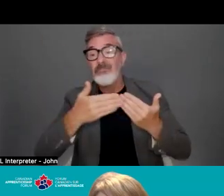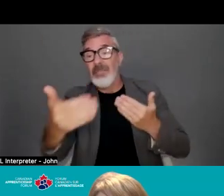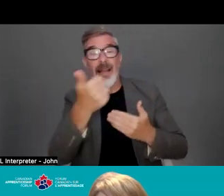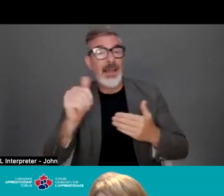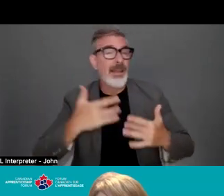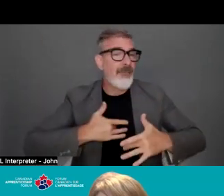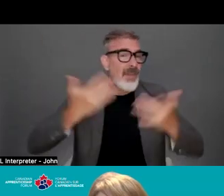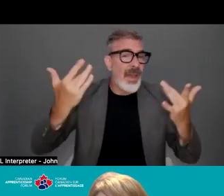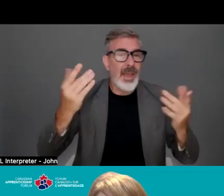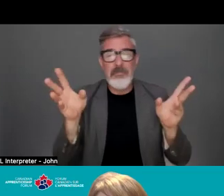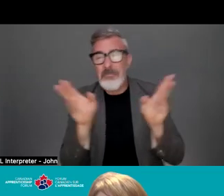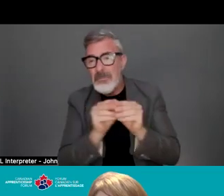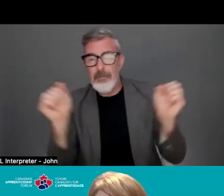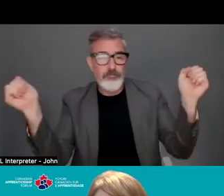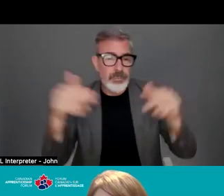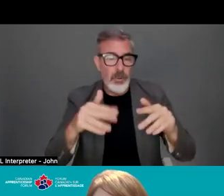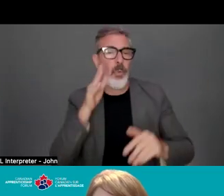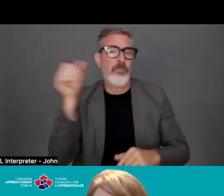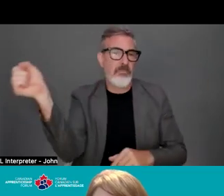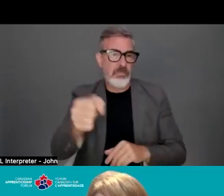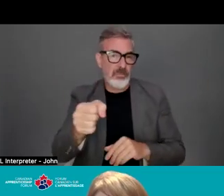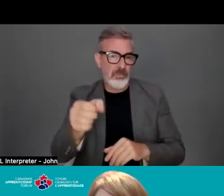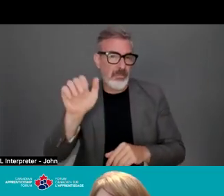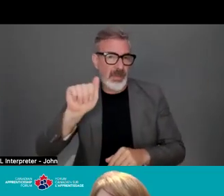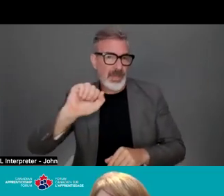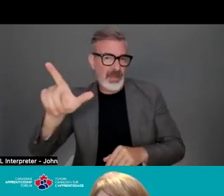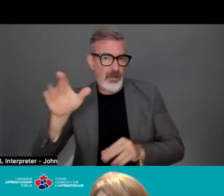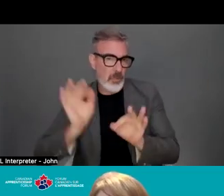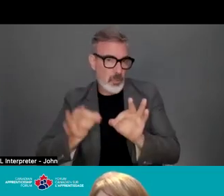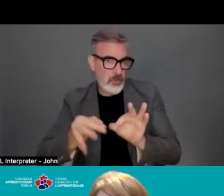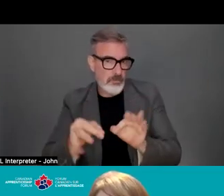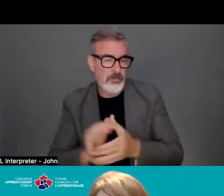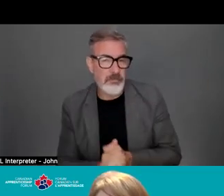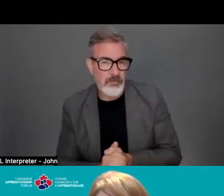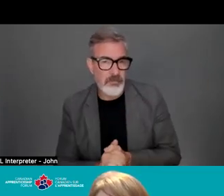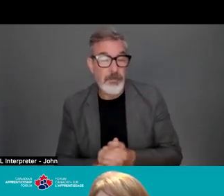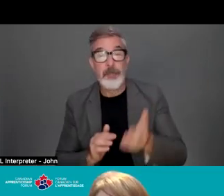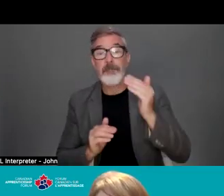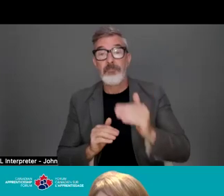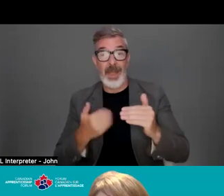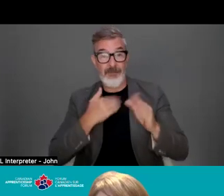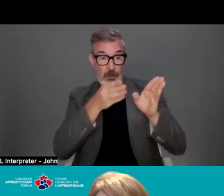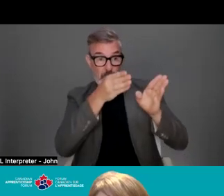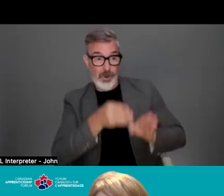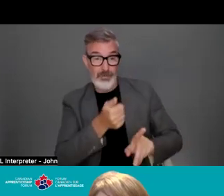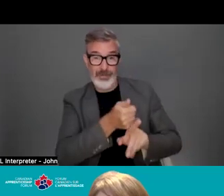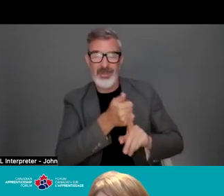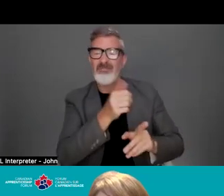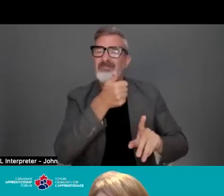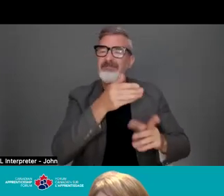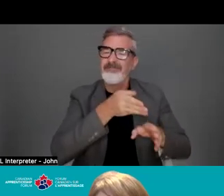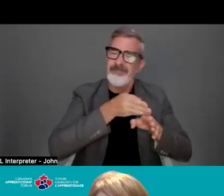And our graphic designer is working on making our documents on our website more accessible.